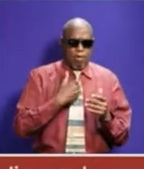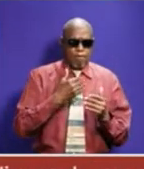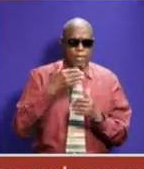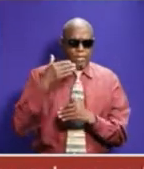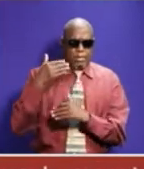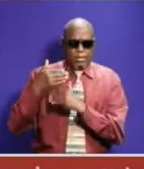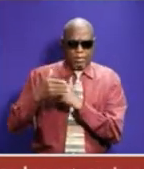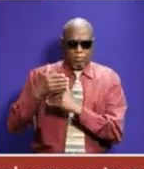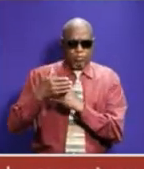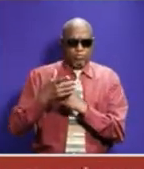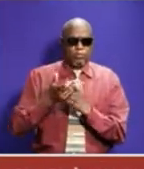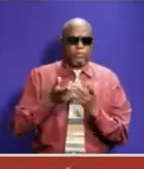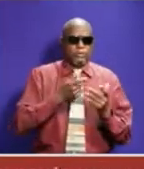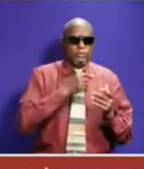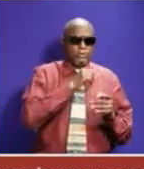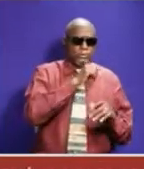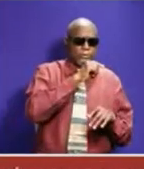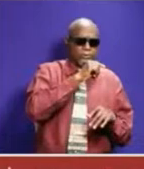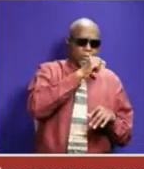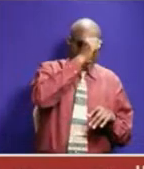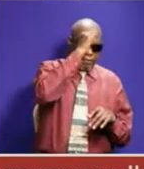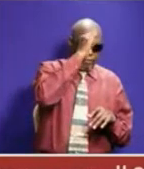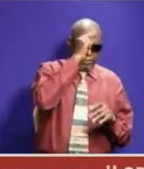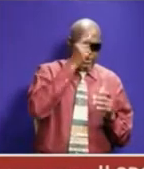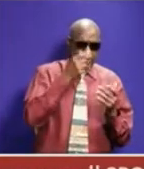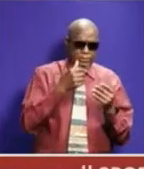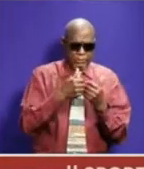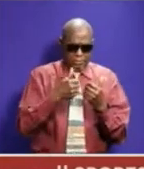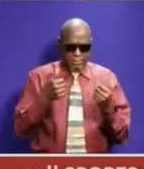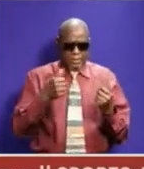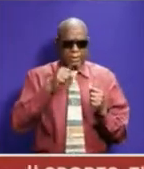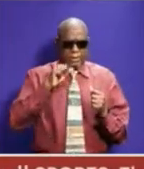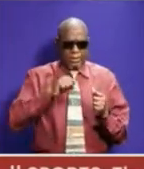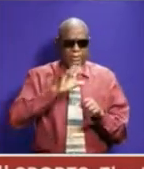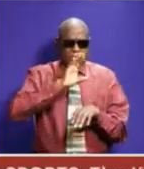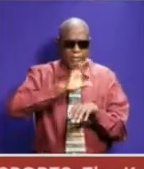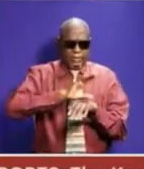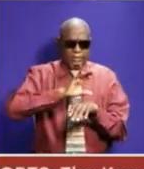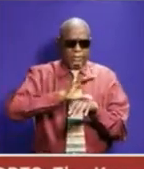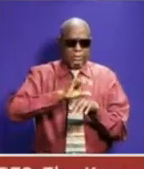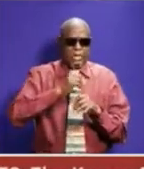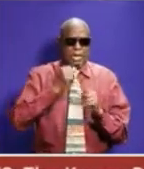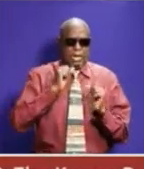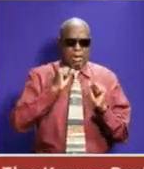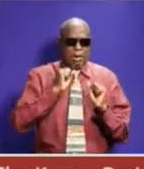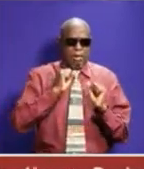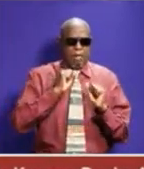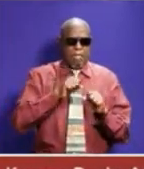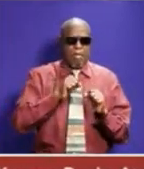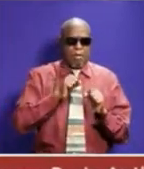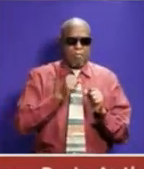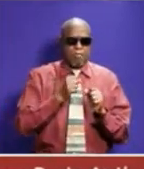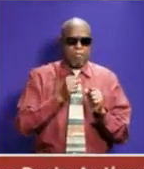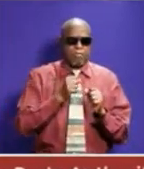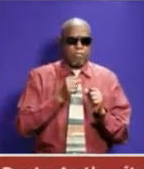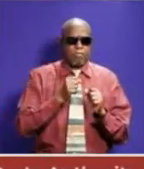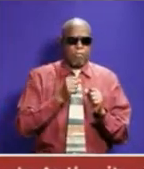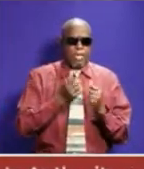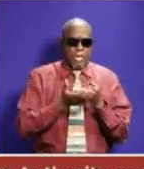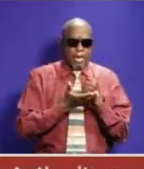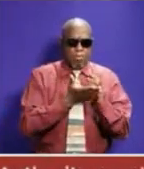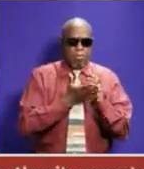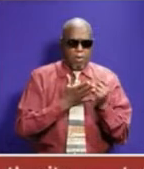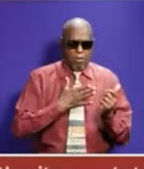the church and the state, that the church will continue to be the conscience of our society, and